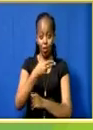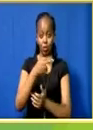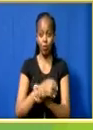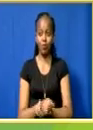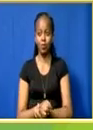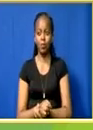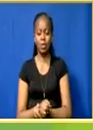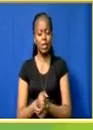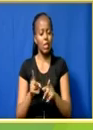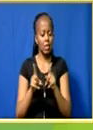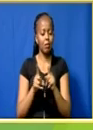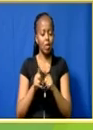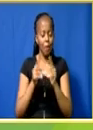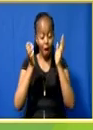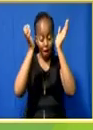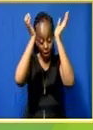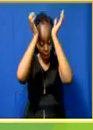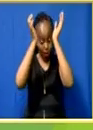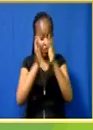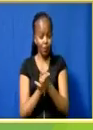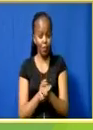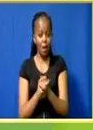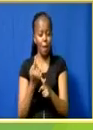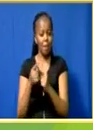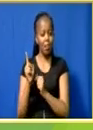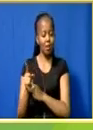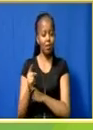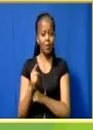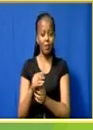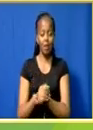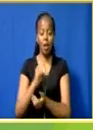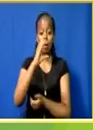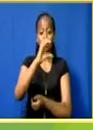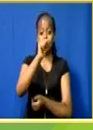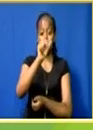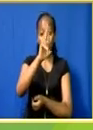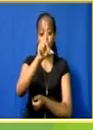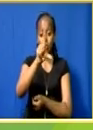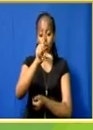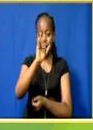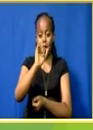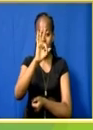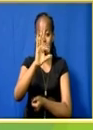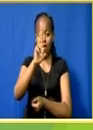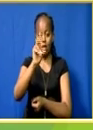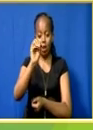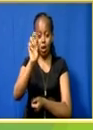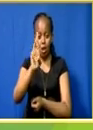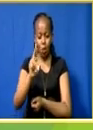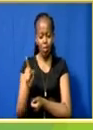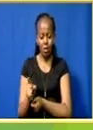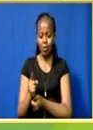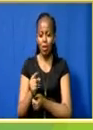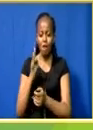looks like cabbage. Yes. It's cauliflower. Yes. Yes. That's nice. Mm-hmm. And is it a fruit